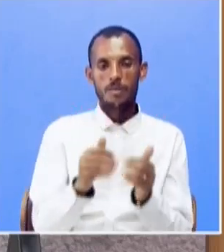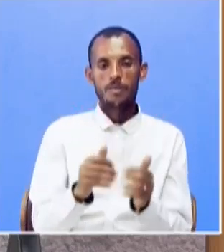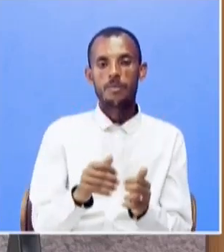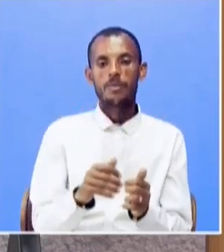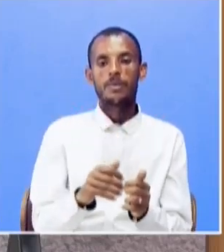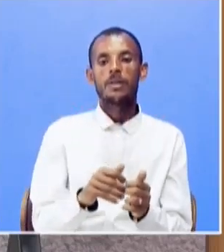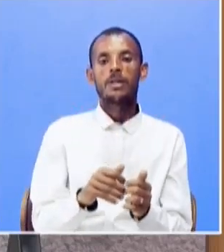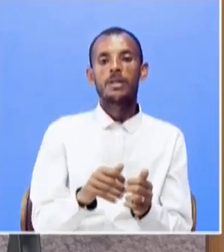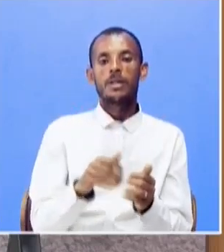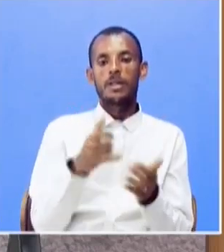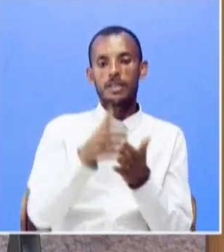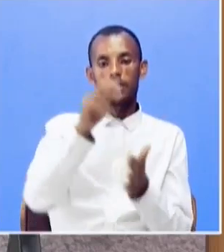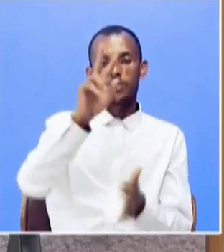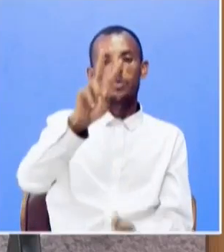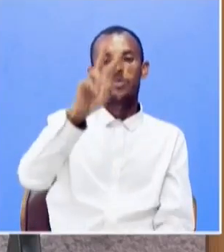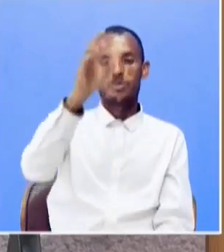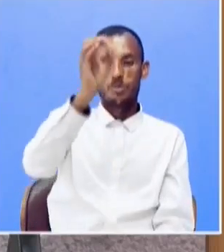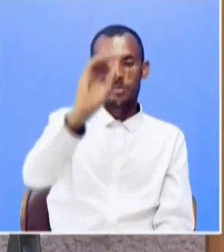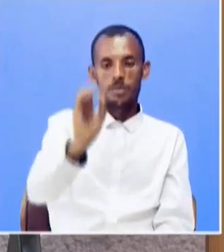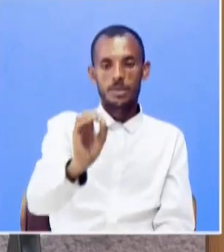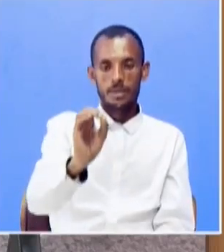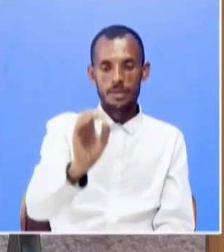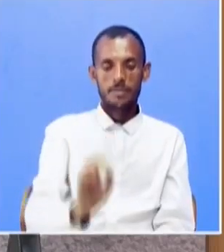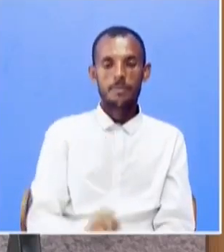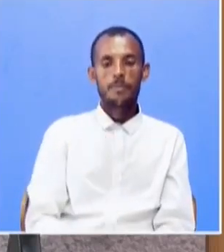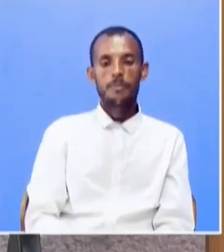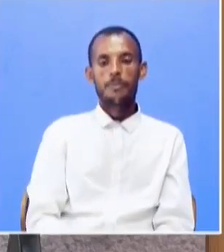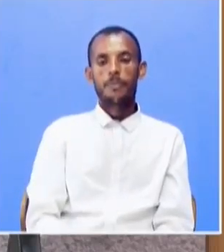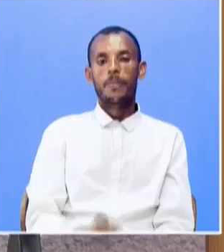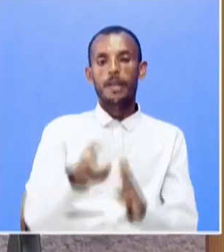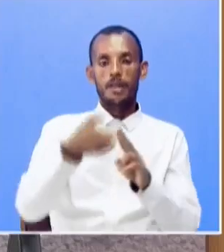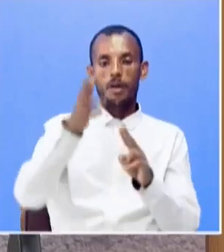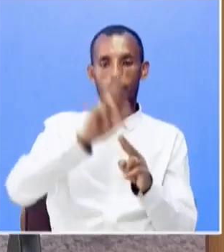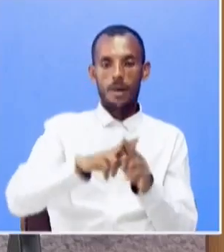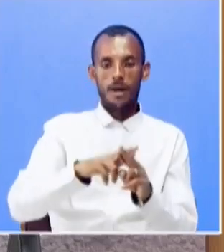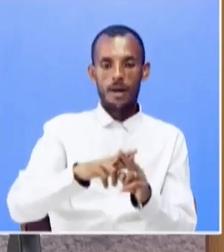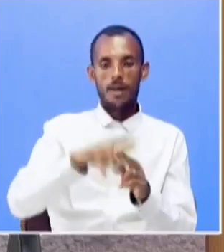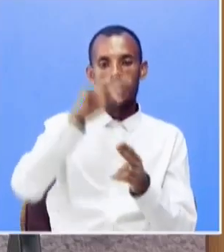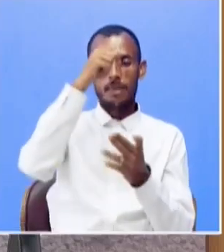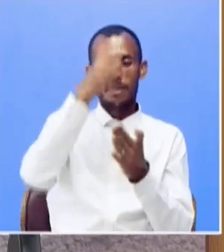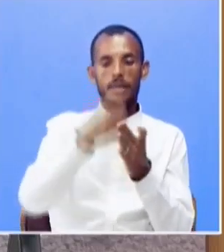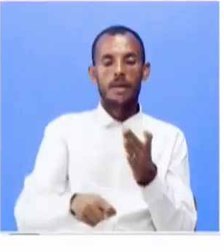its rate is this 2%. So turnover tax,